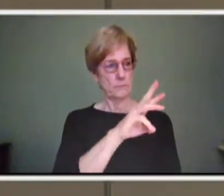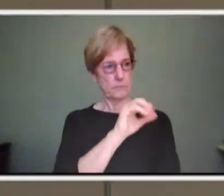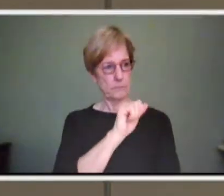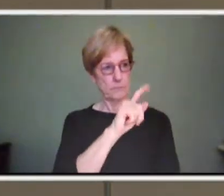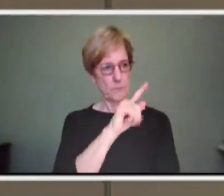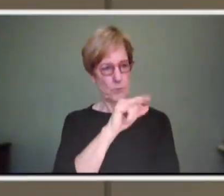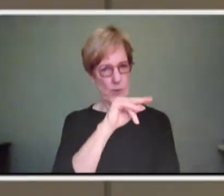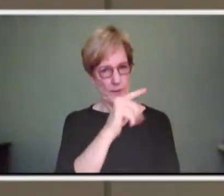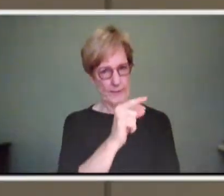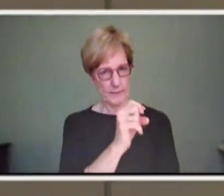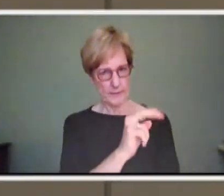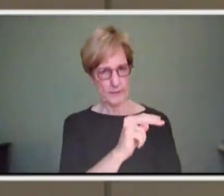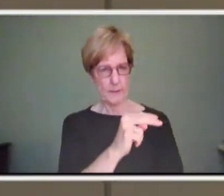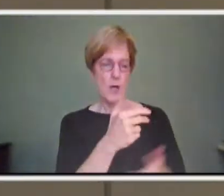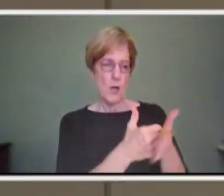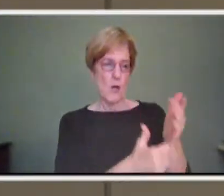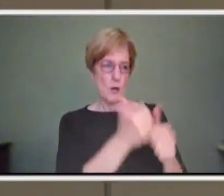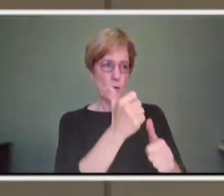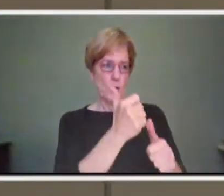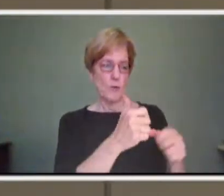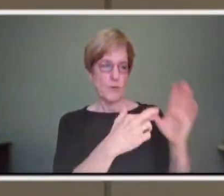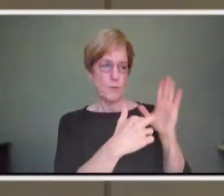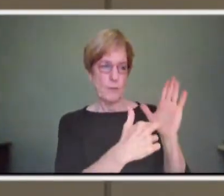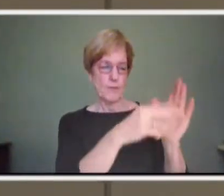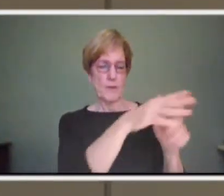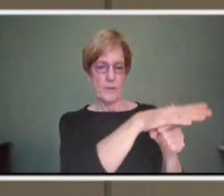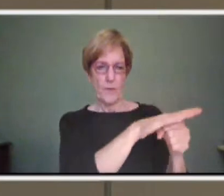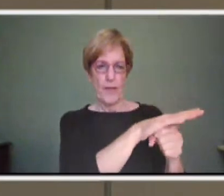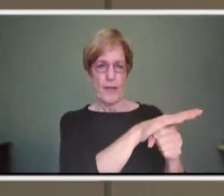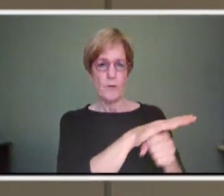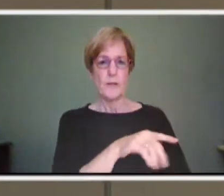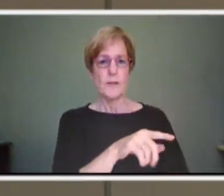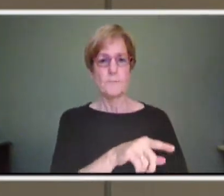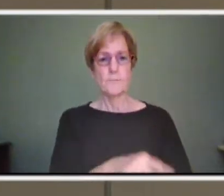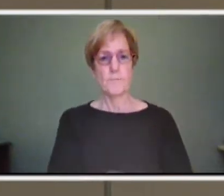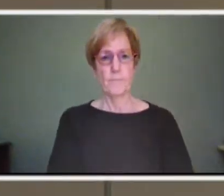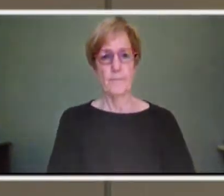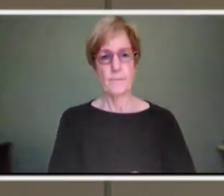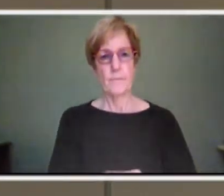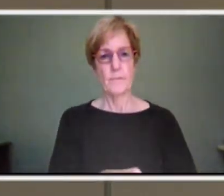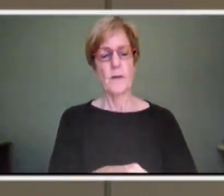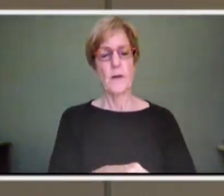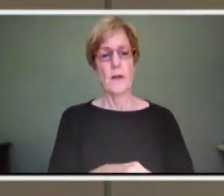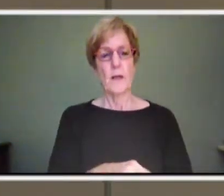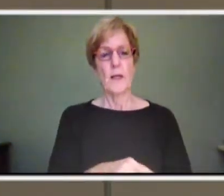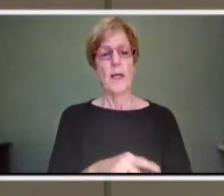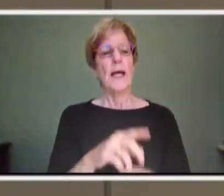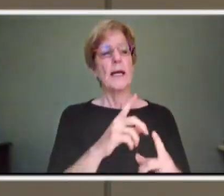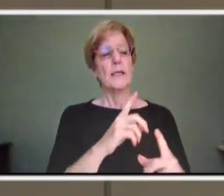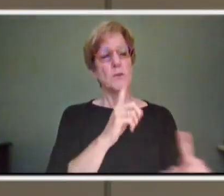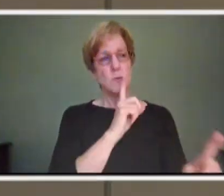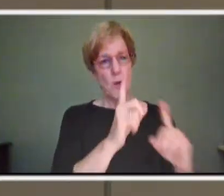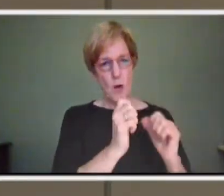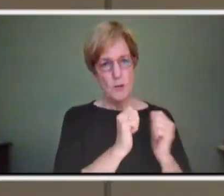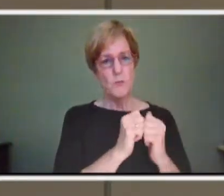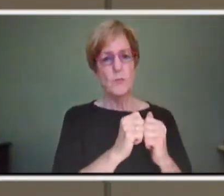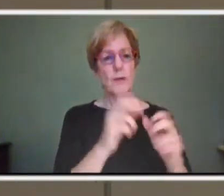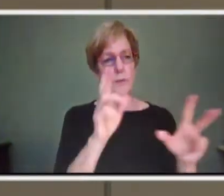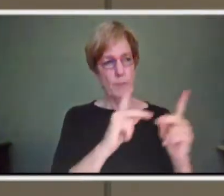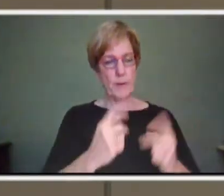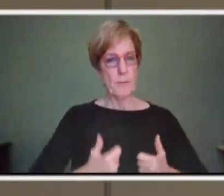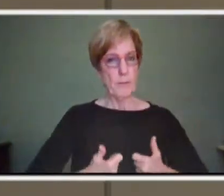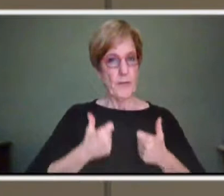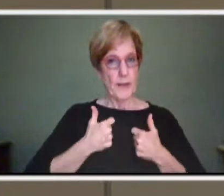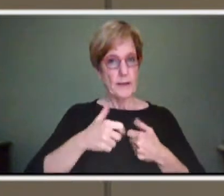is the closest city council representative to this area, has been in communication with the residents in